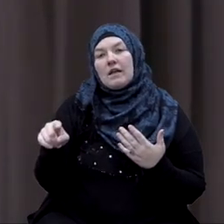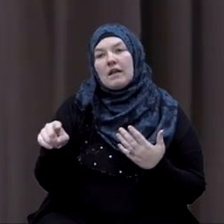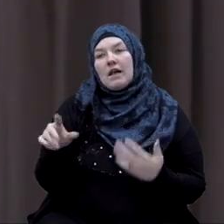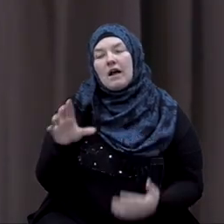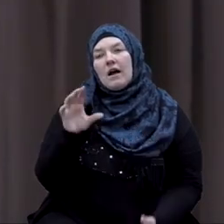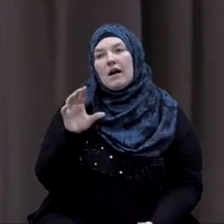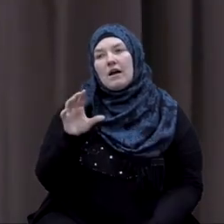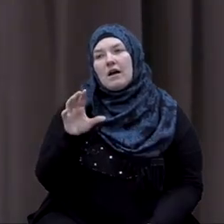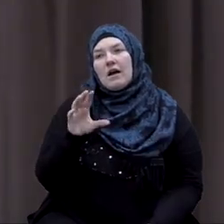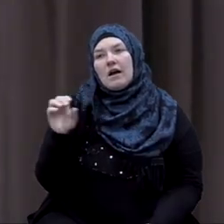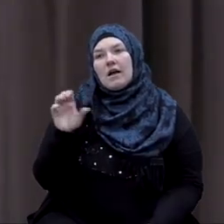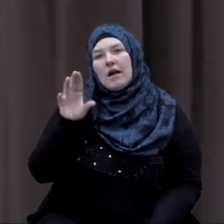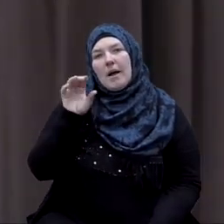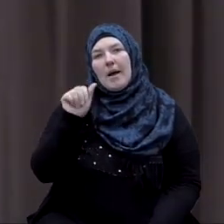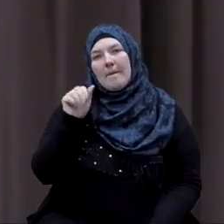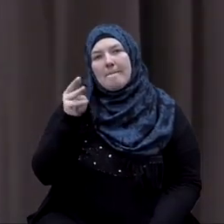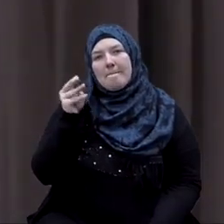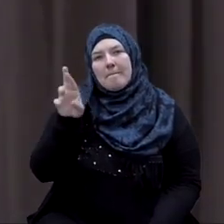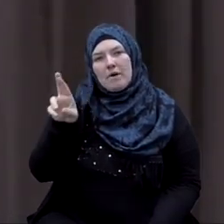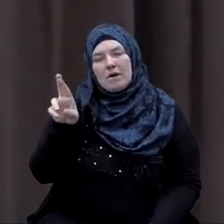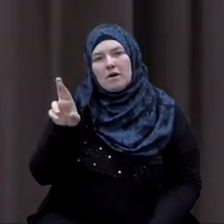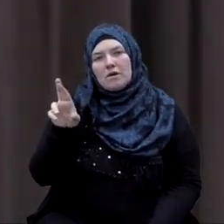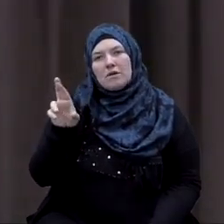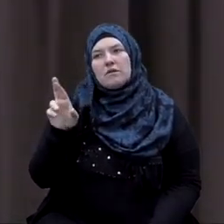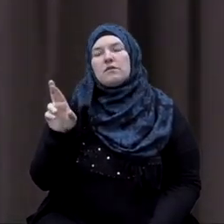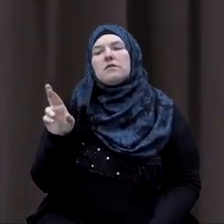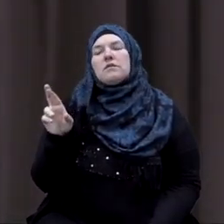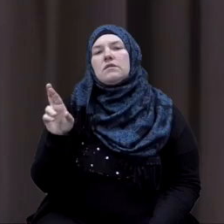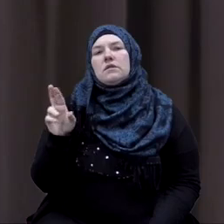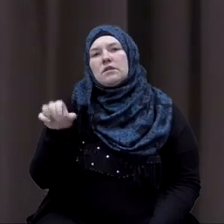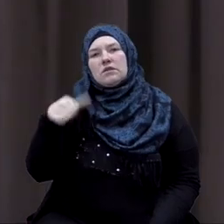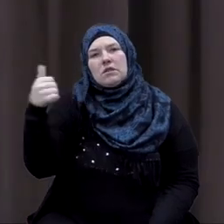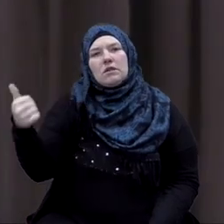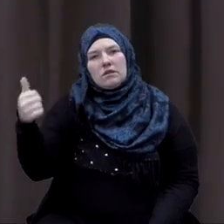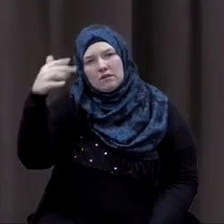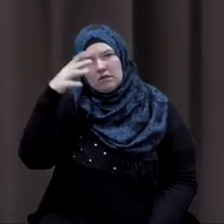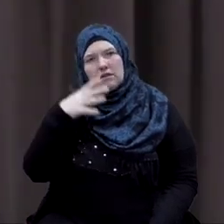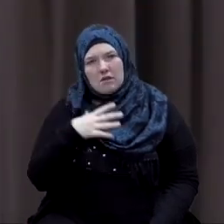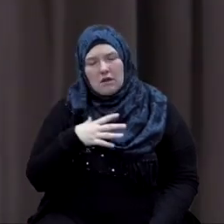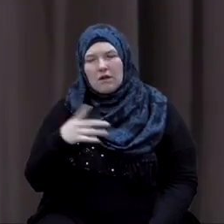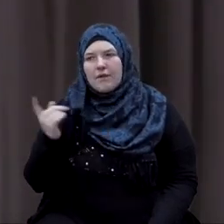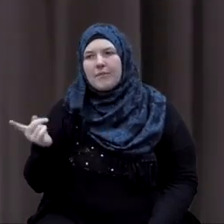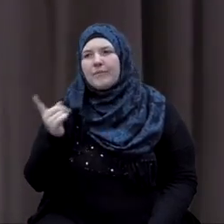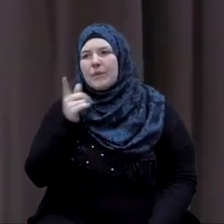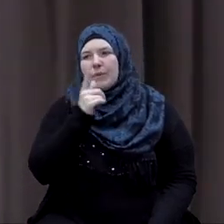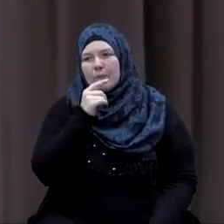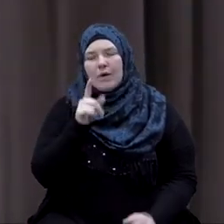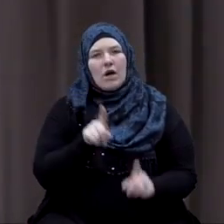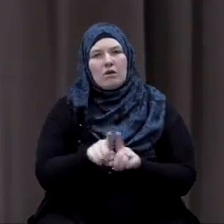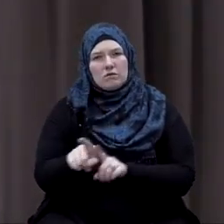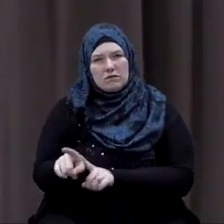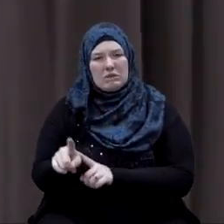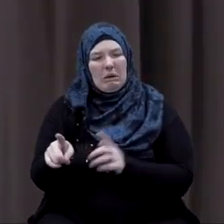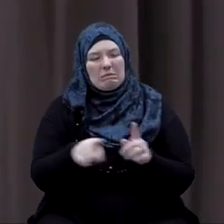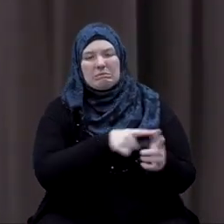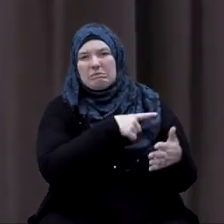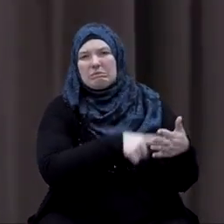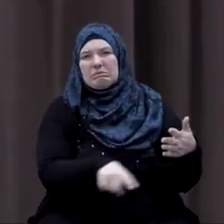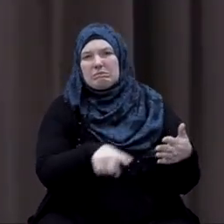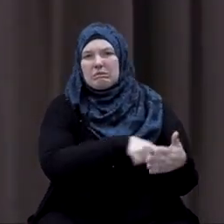Hisham, another zealot mushrik who was also persecuting